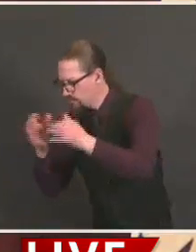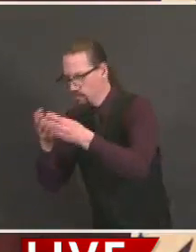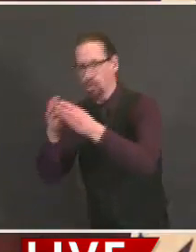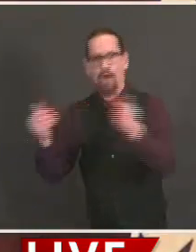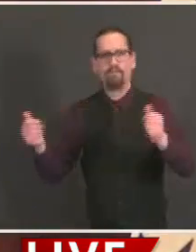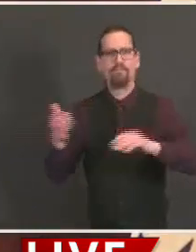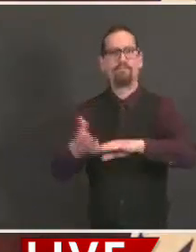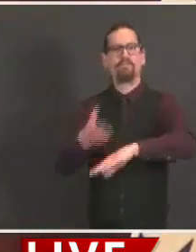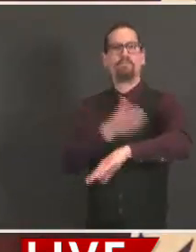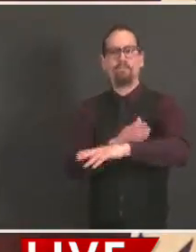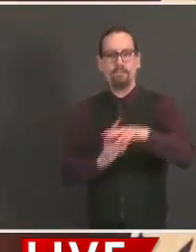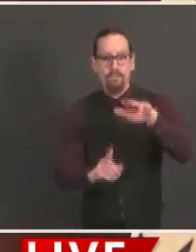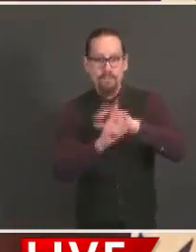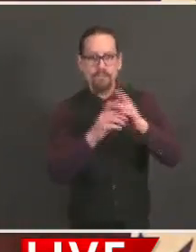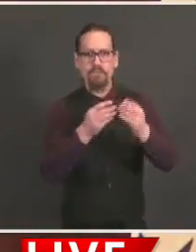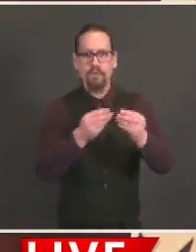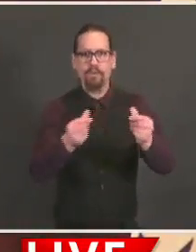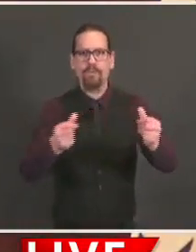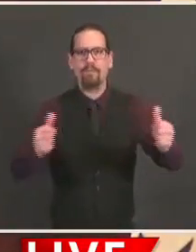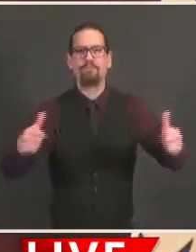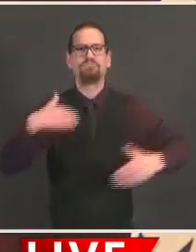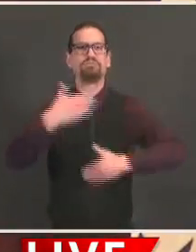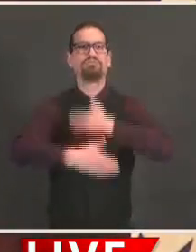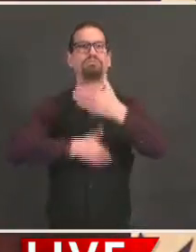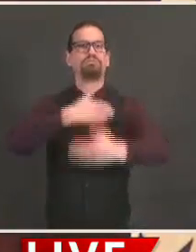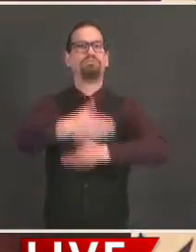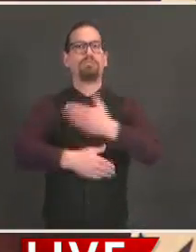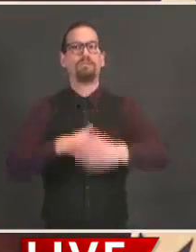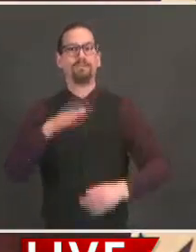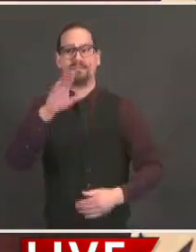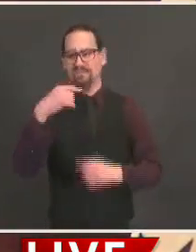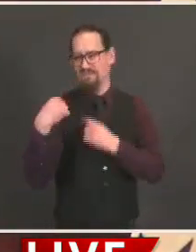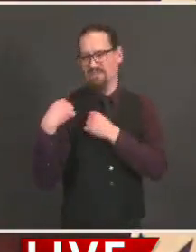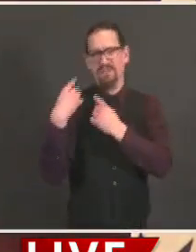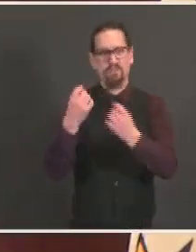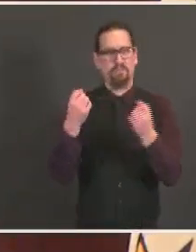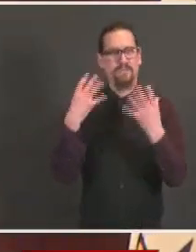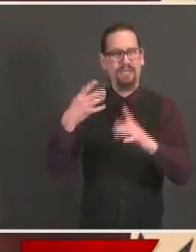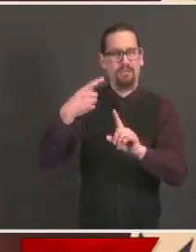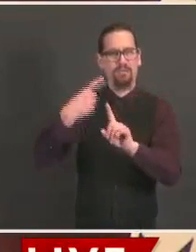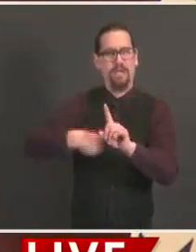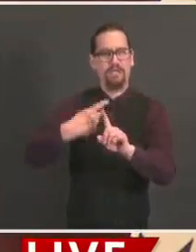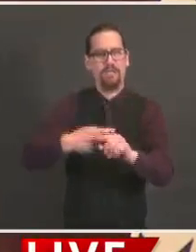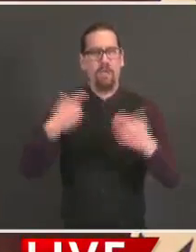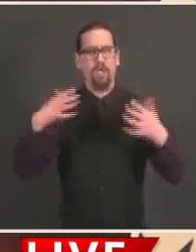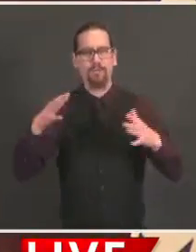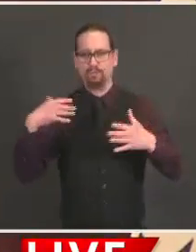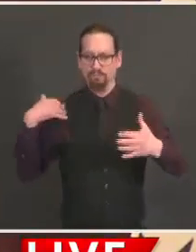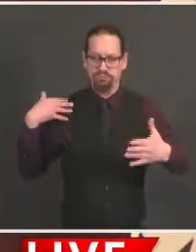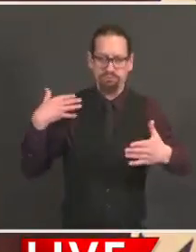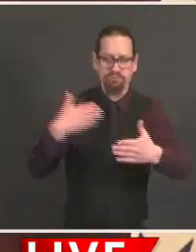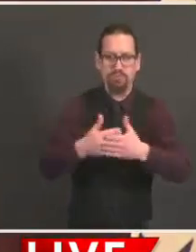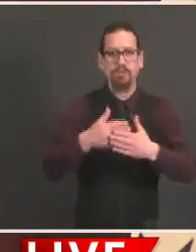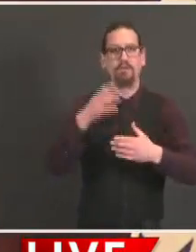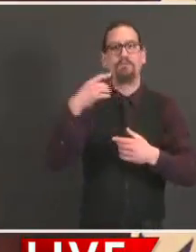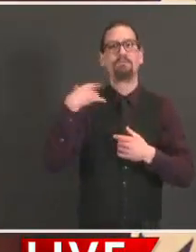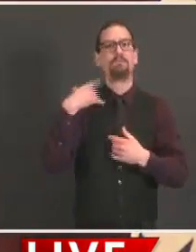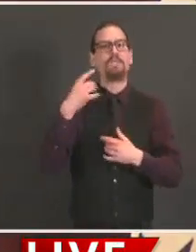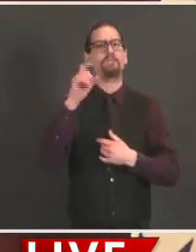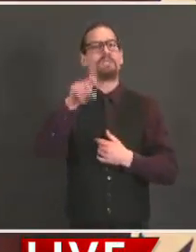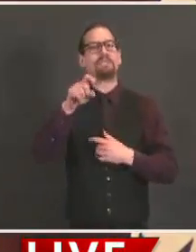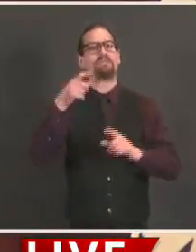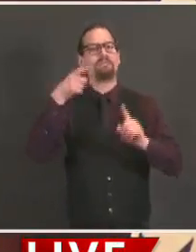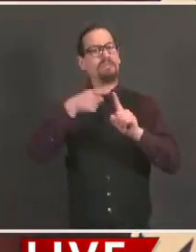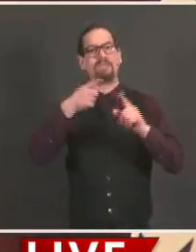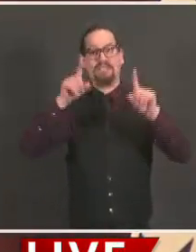our test turnaround time consistently is 2 days or less. We heard you. We knew it needed